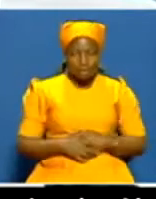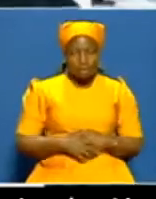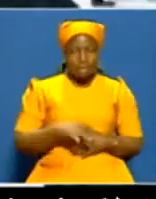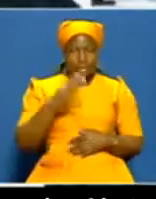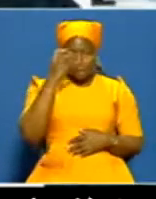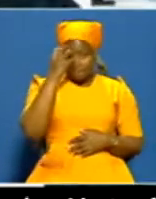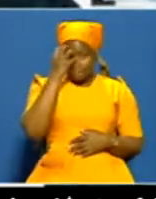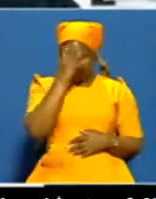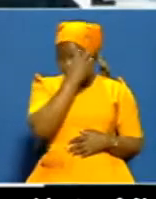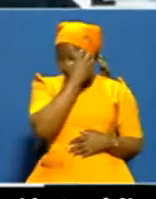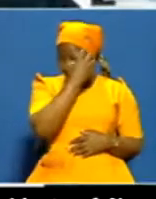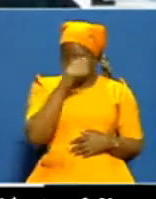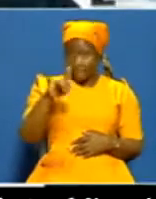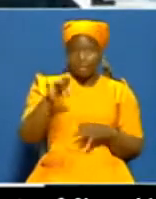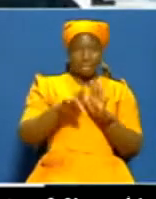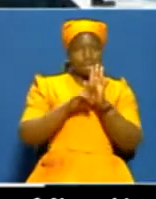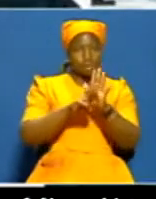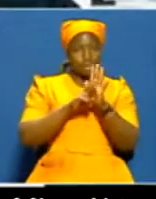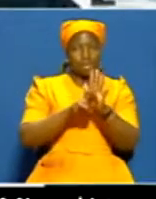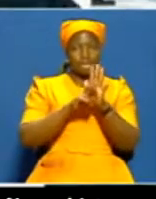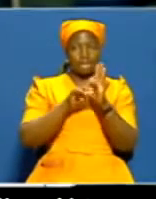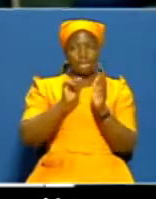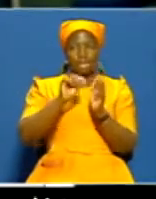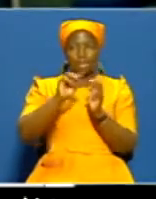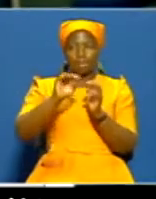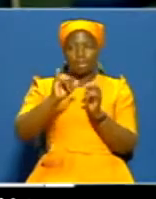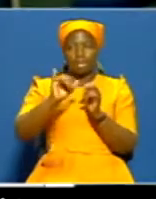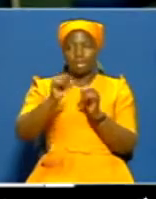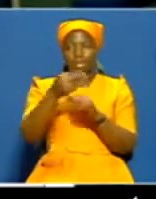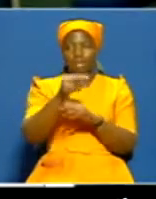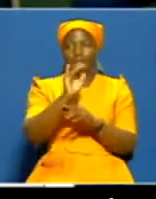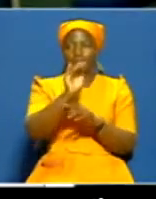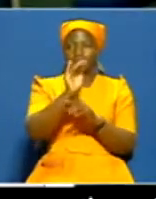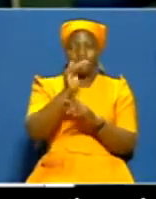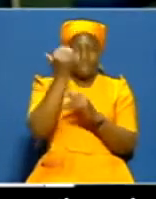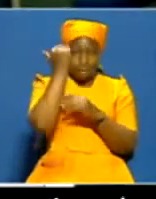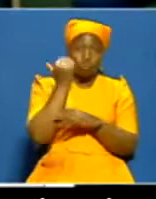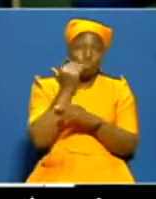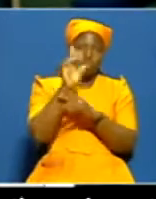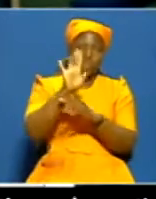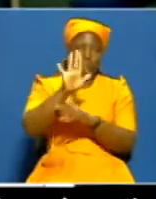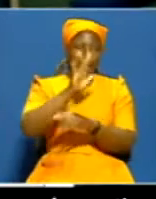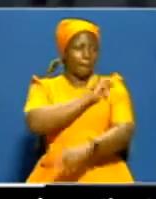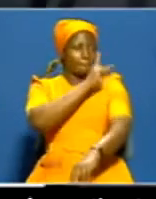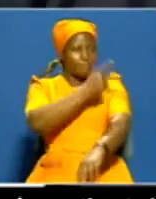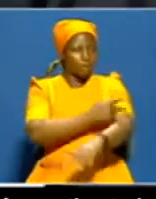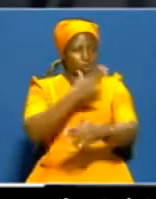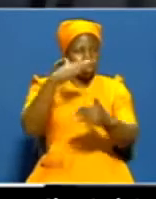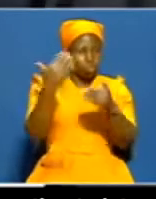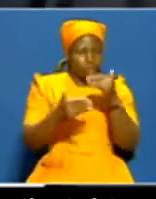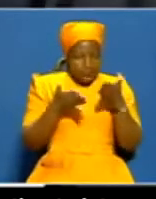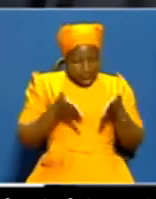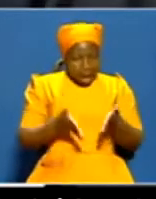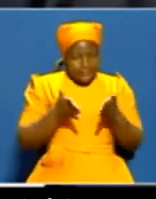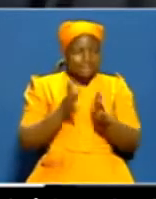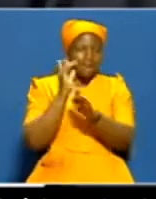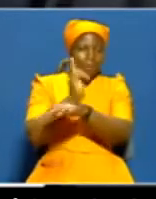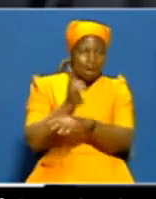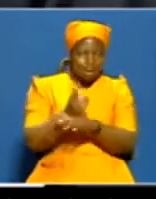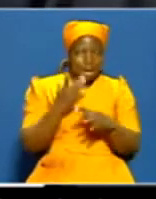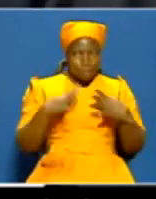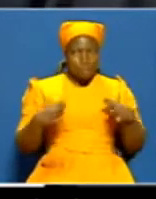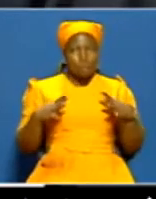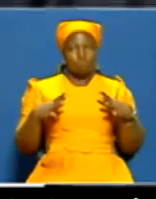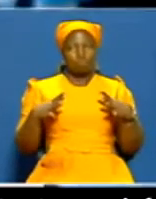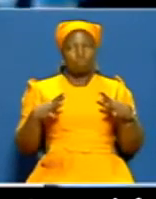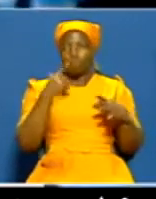representing 3 Amishi, asked the court to use its power to stop modern dictators from using such amendments against the will